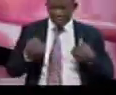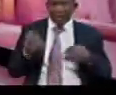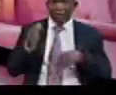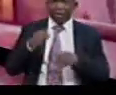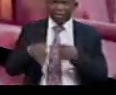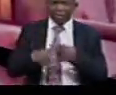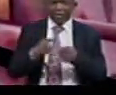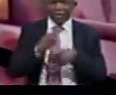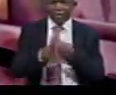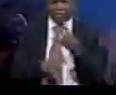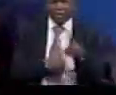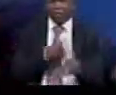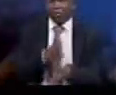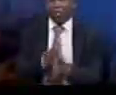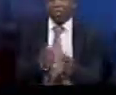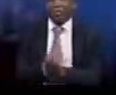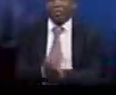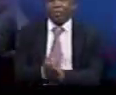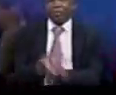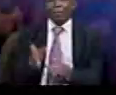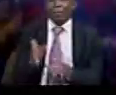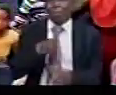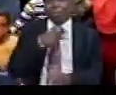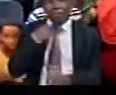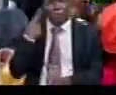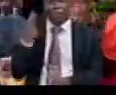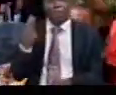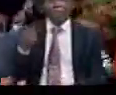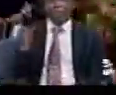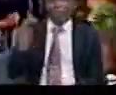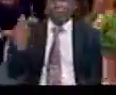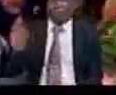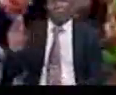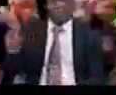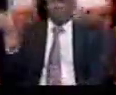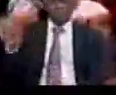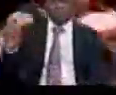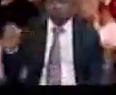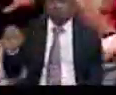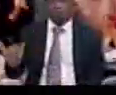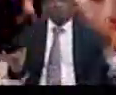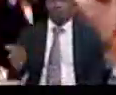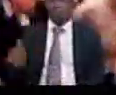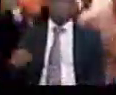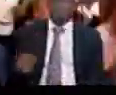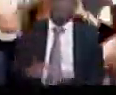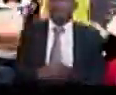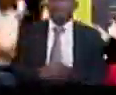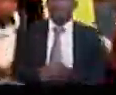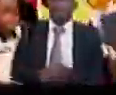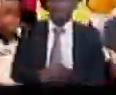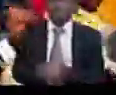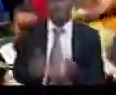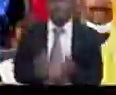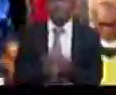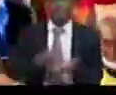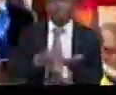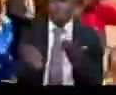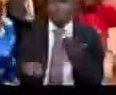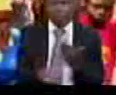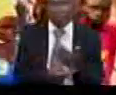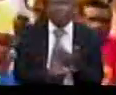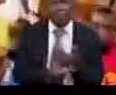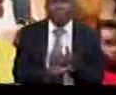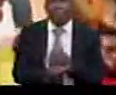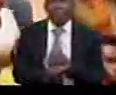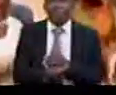through his servant, Dr. William Kumuyi. The GCK TV Virtual Missionaries Program and European